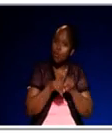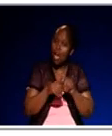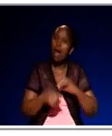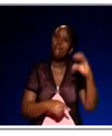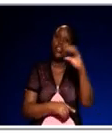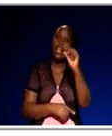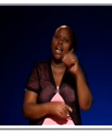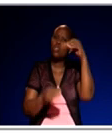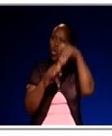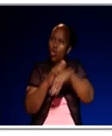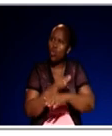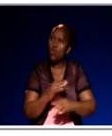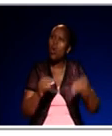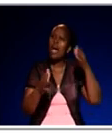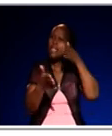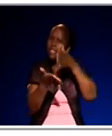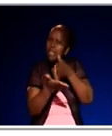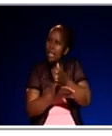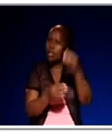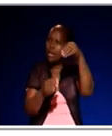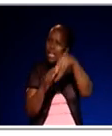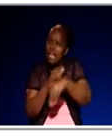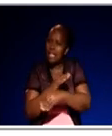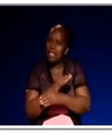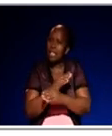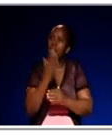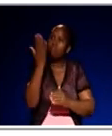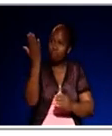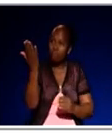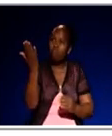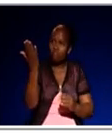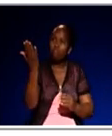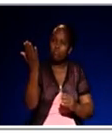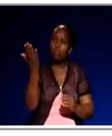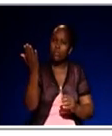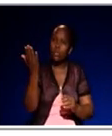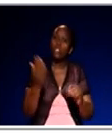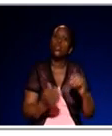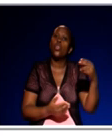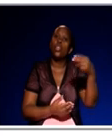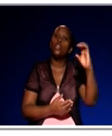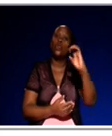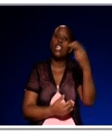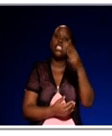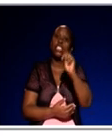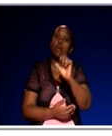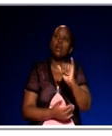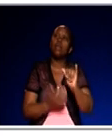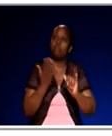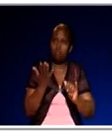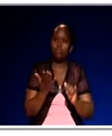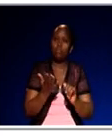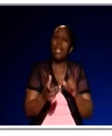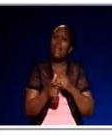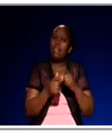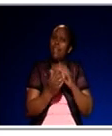laboratory gas, which now going to be allowed to enter into the chimney, or rather into the Bunsen burner.